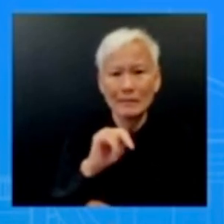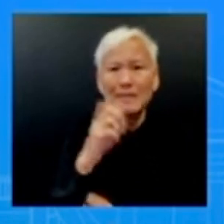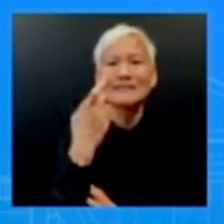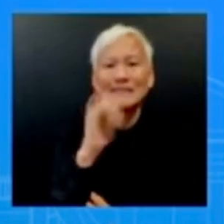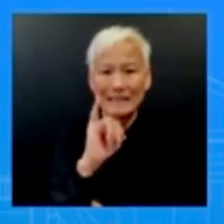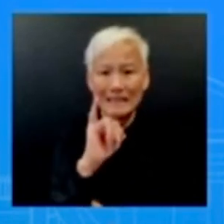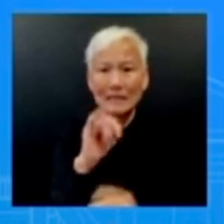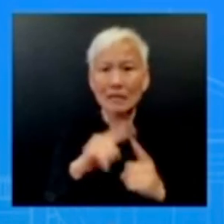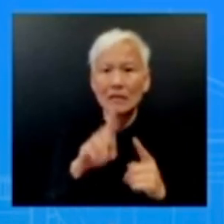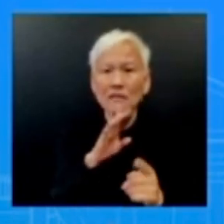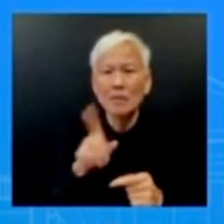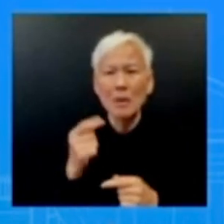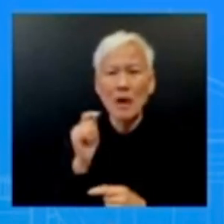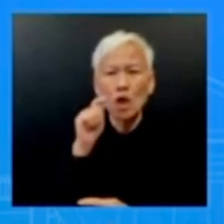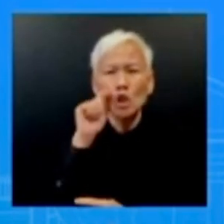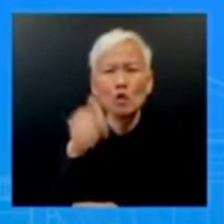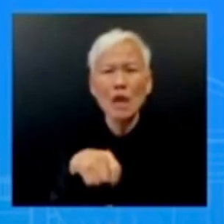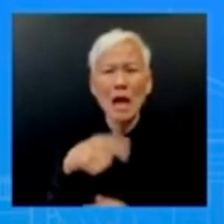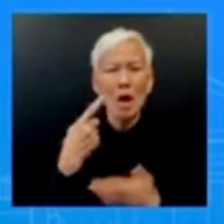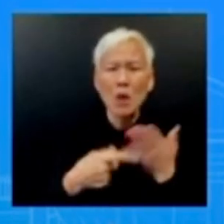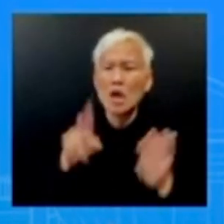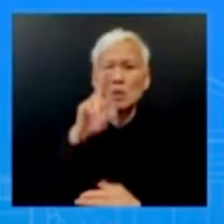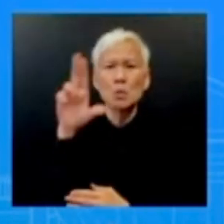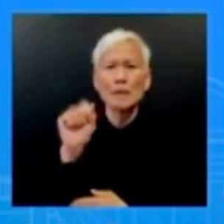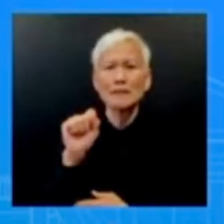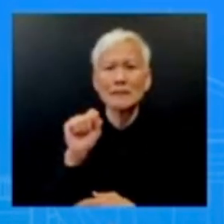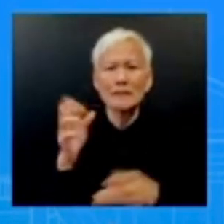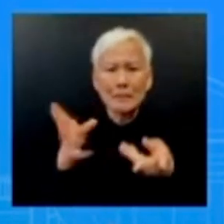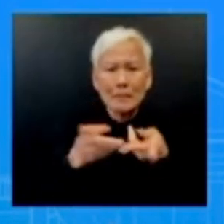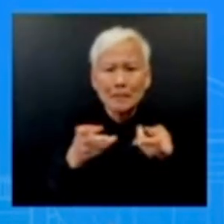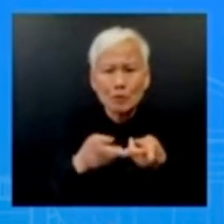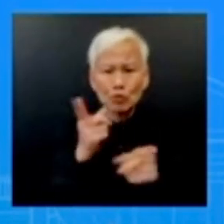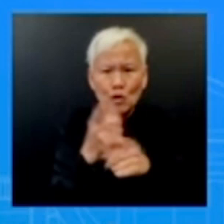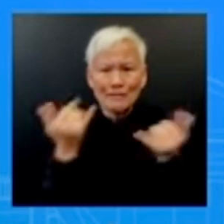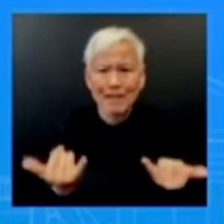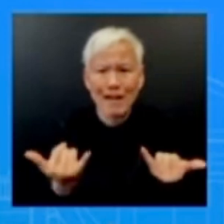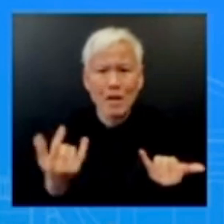on that, and what if China does